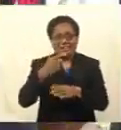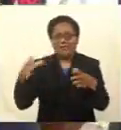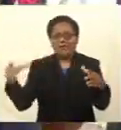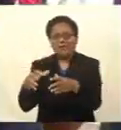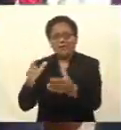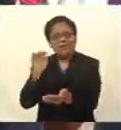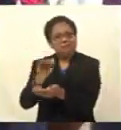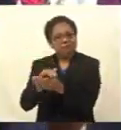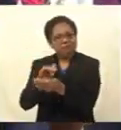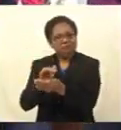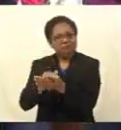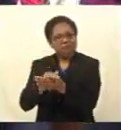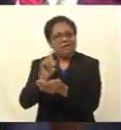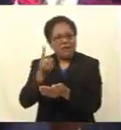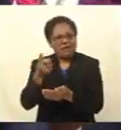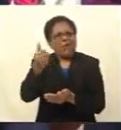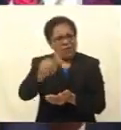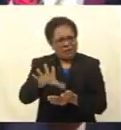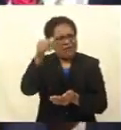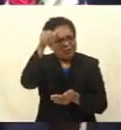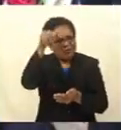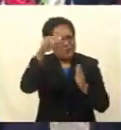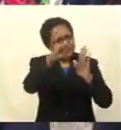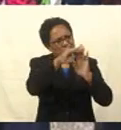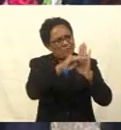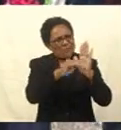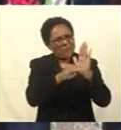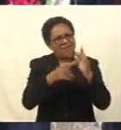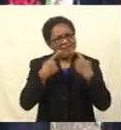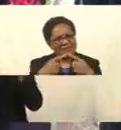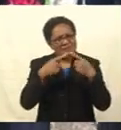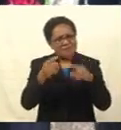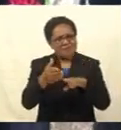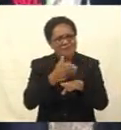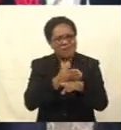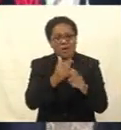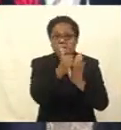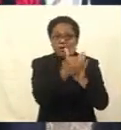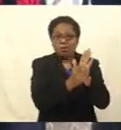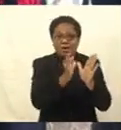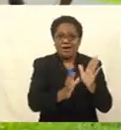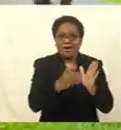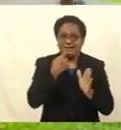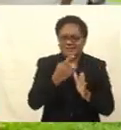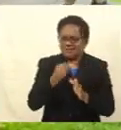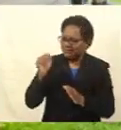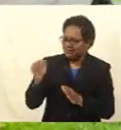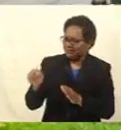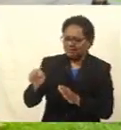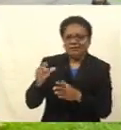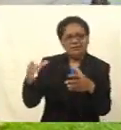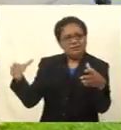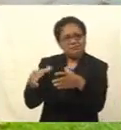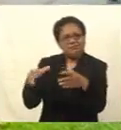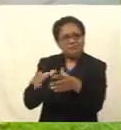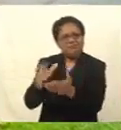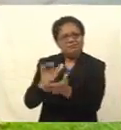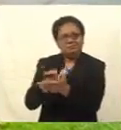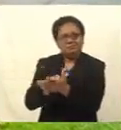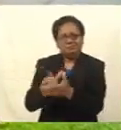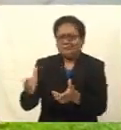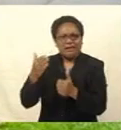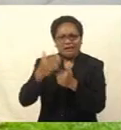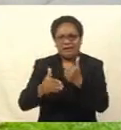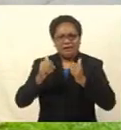session despite knowing Fiji's COVID situation. The prosecutor said the group was found unlawfully socializing and did not practice